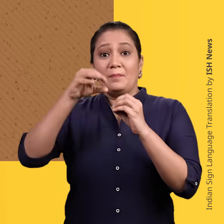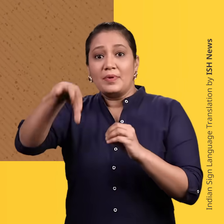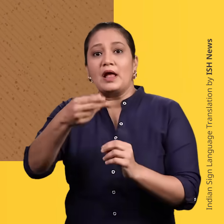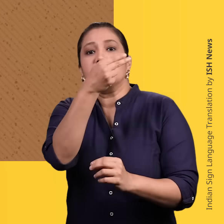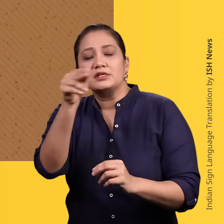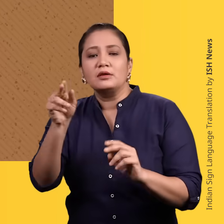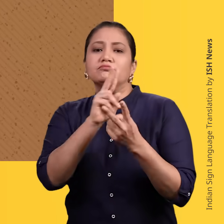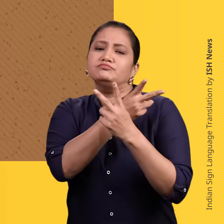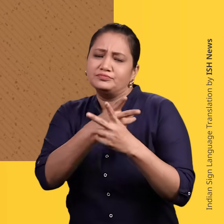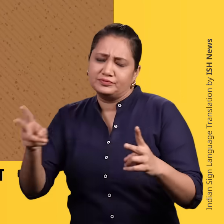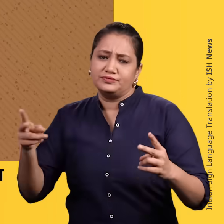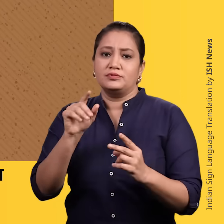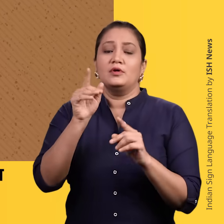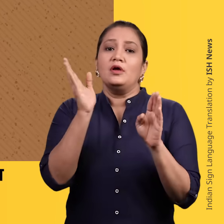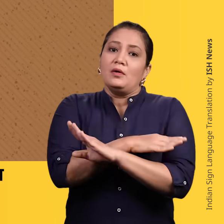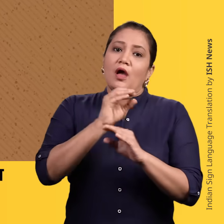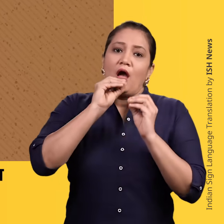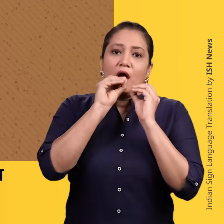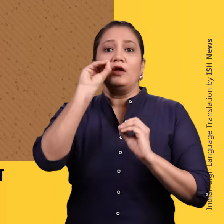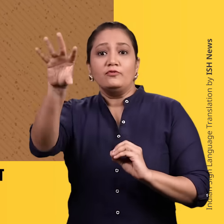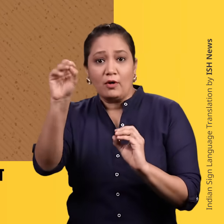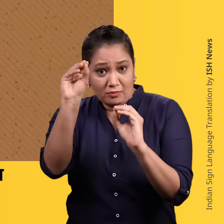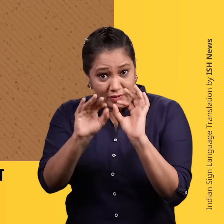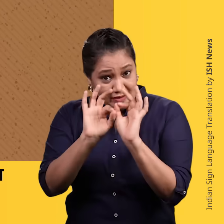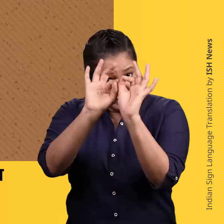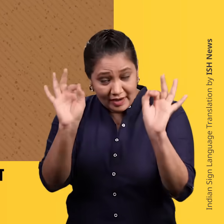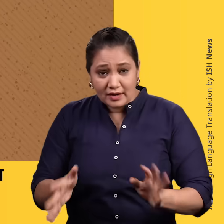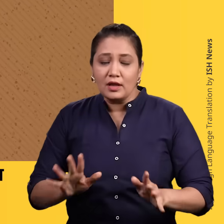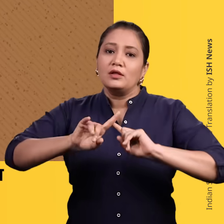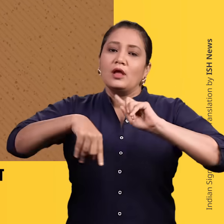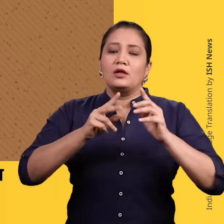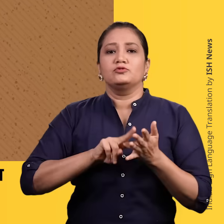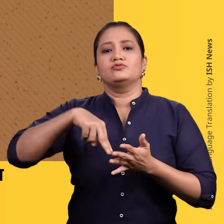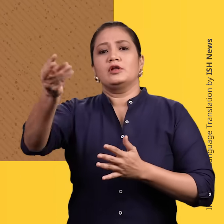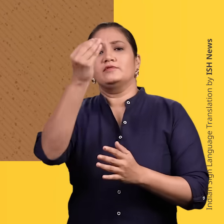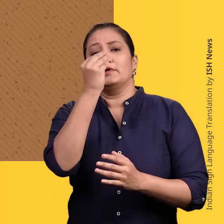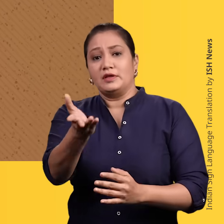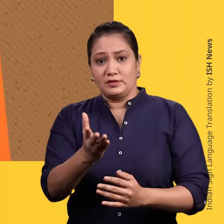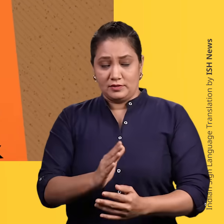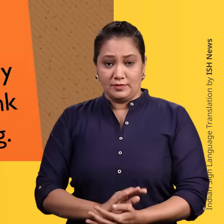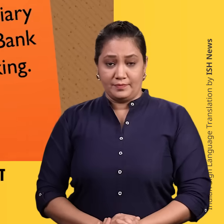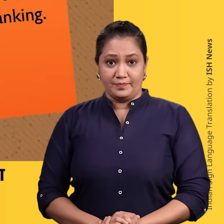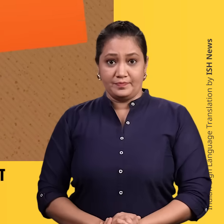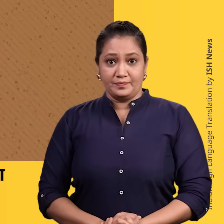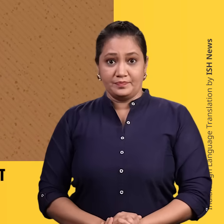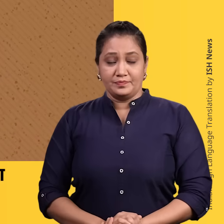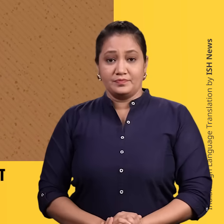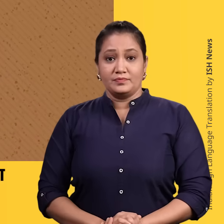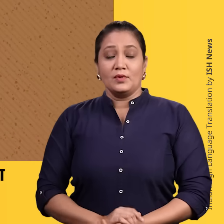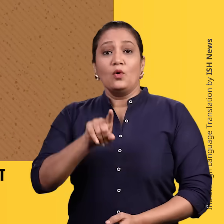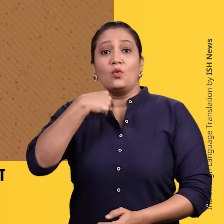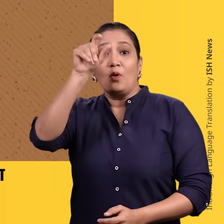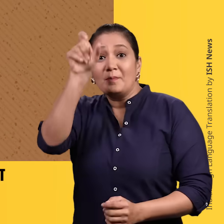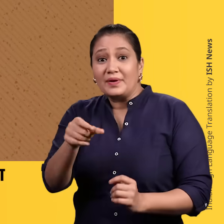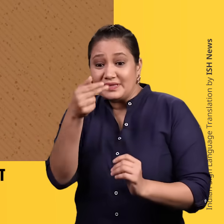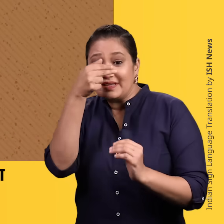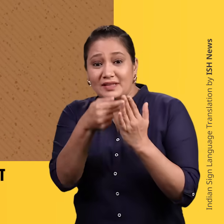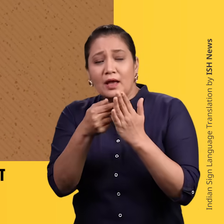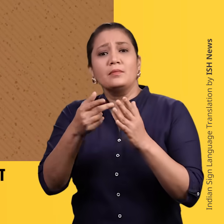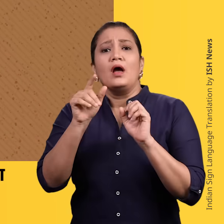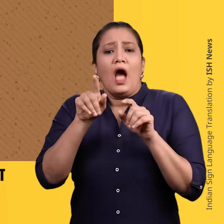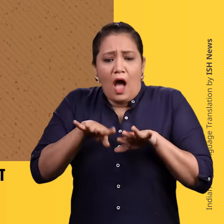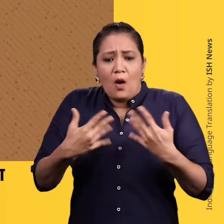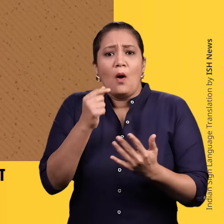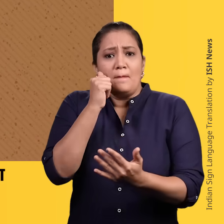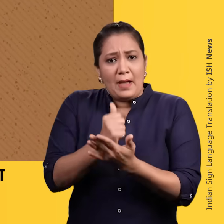branch name, etc. to ensure smooth and swift transfer of funds. The details of the beneficiary can